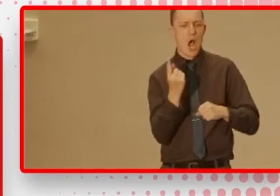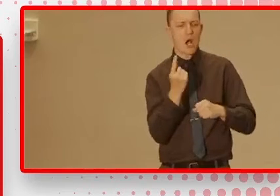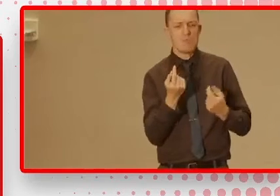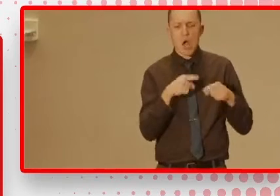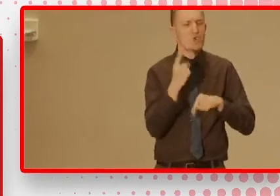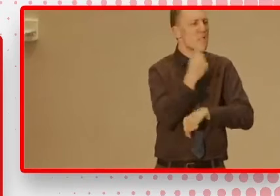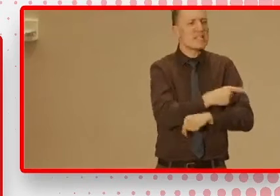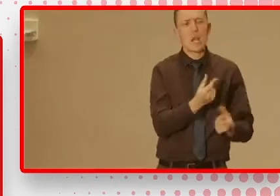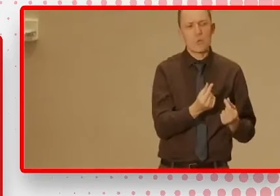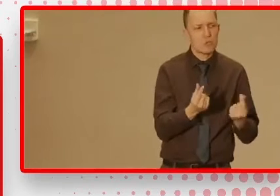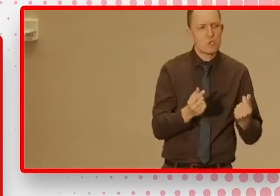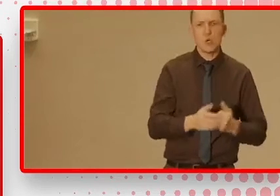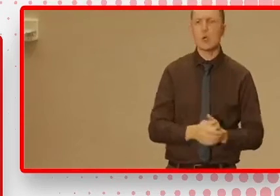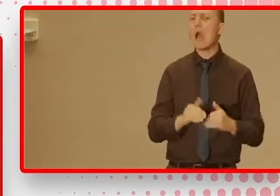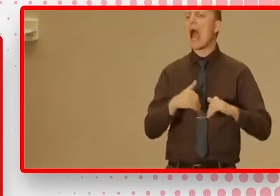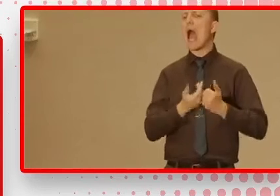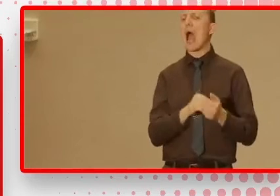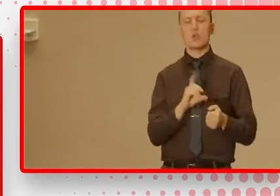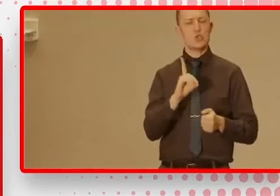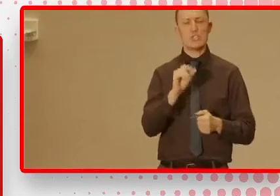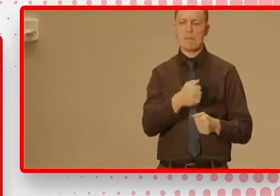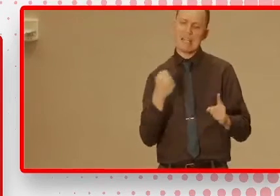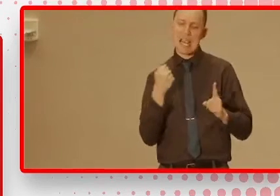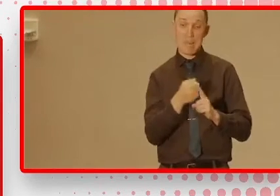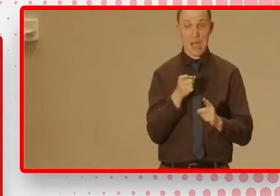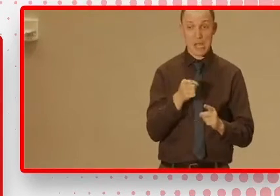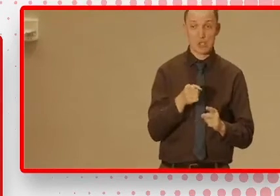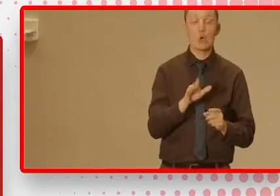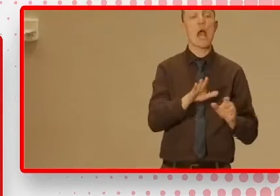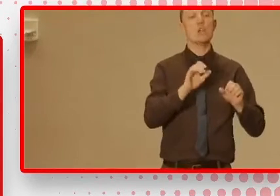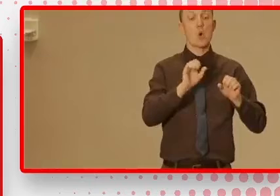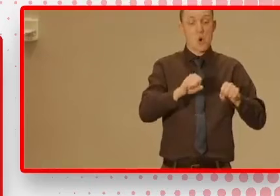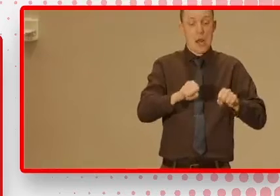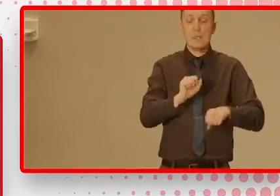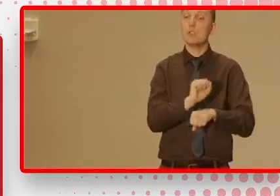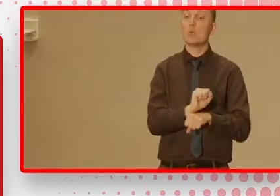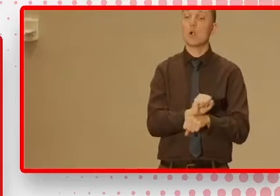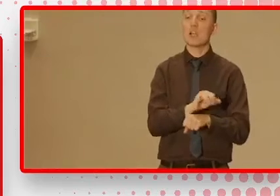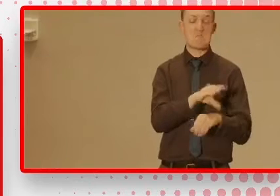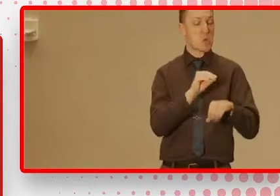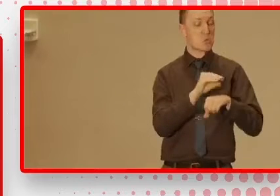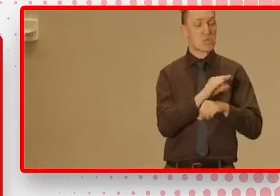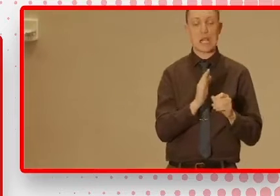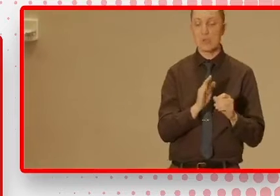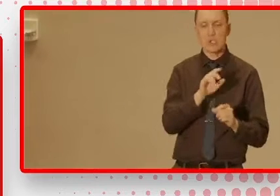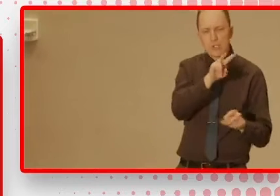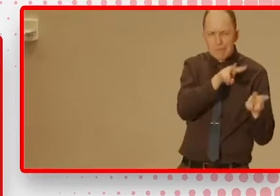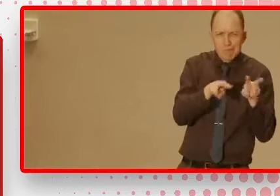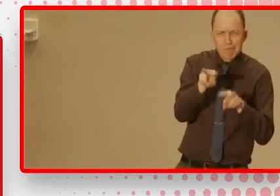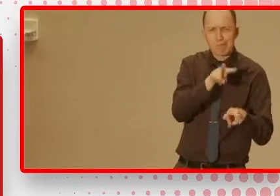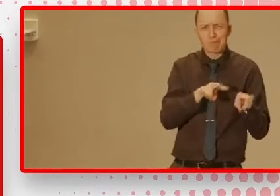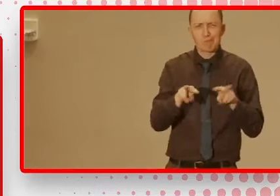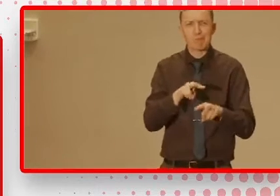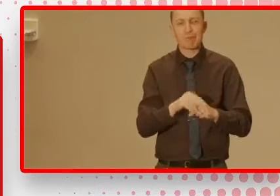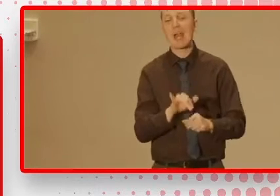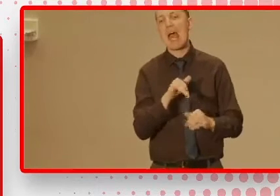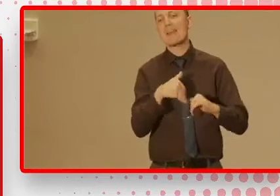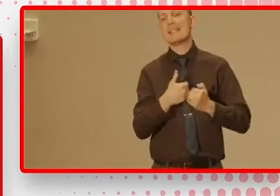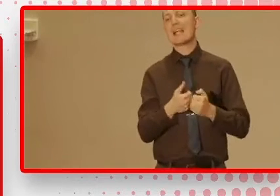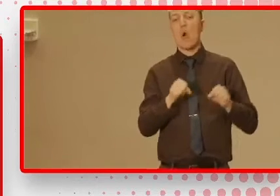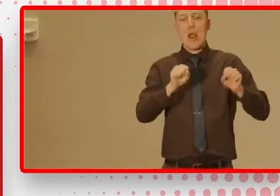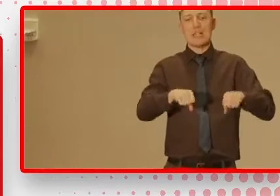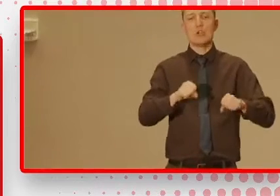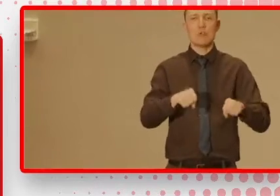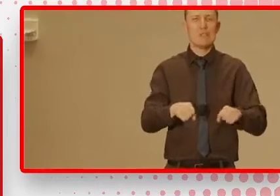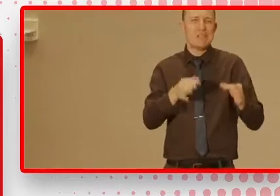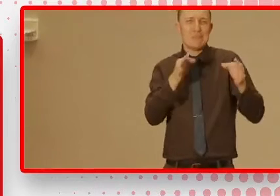that disability impact you and your ability to work? That's what the counselors are asking and are assessing. And that's how eligibility is determined.